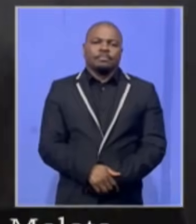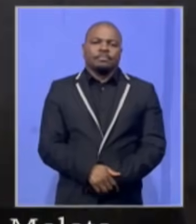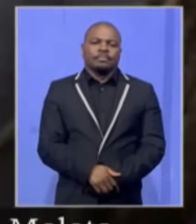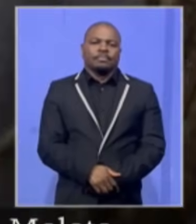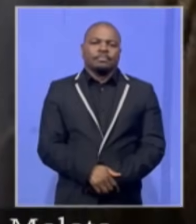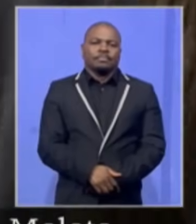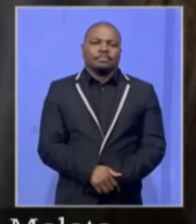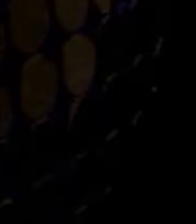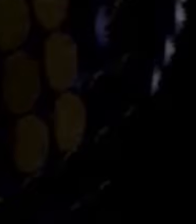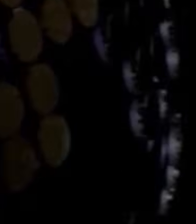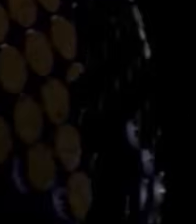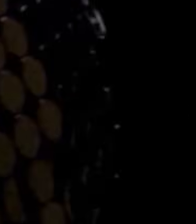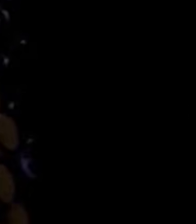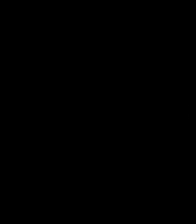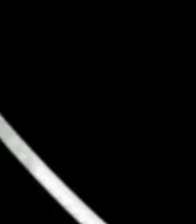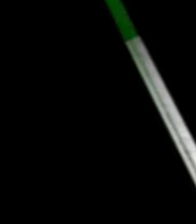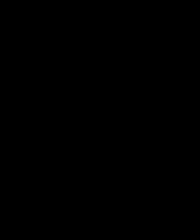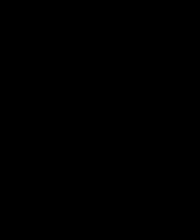Mankweng.